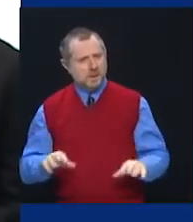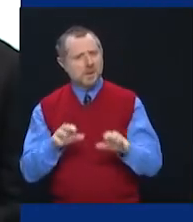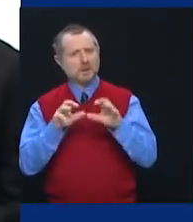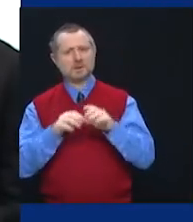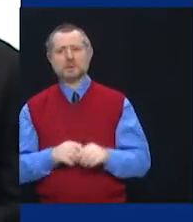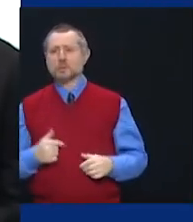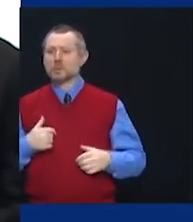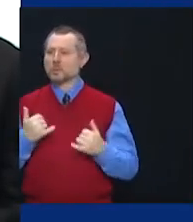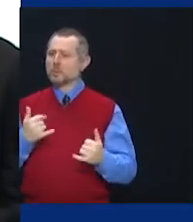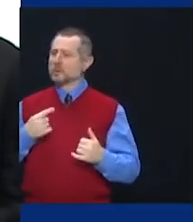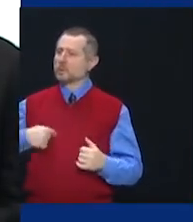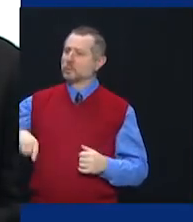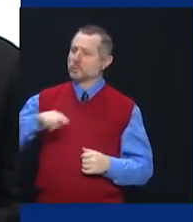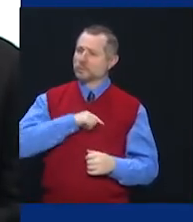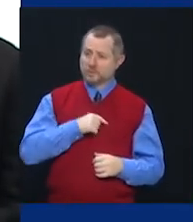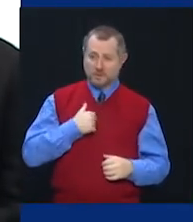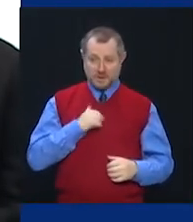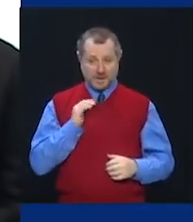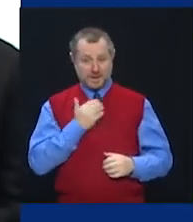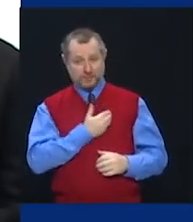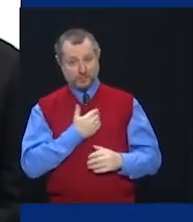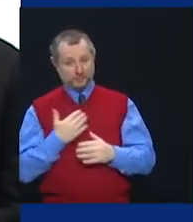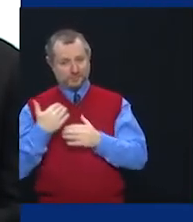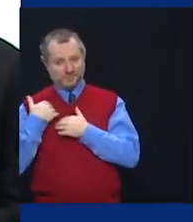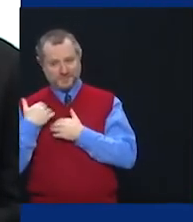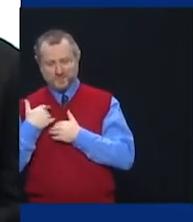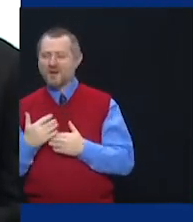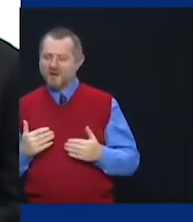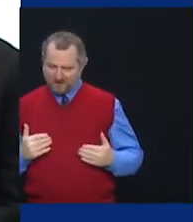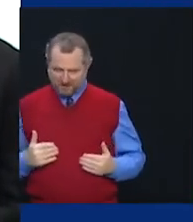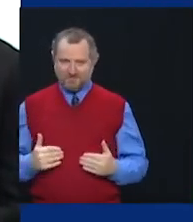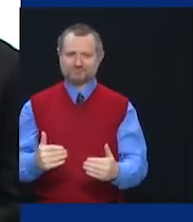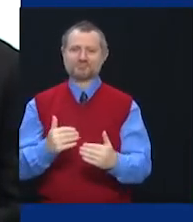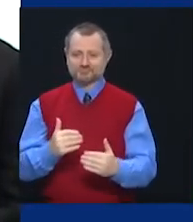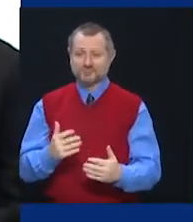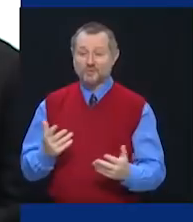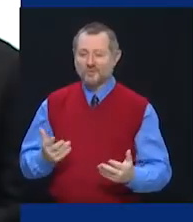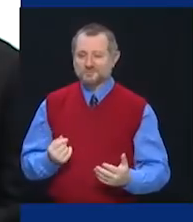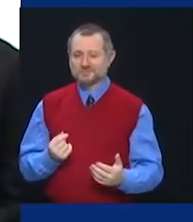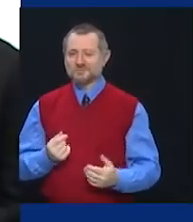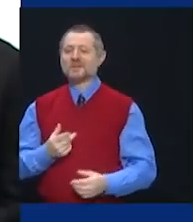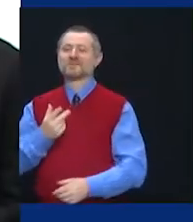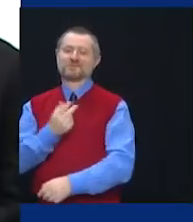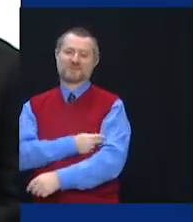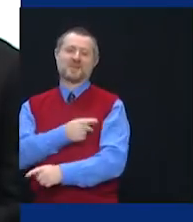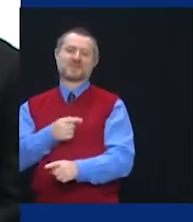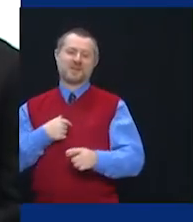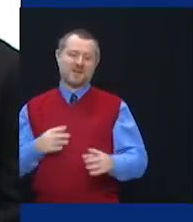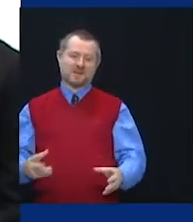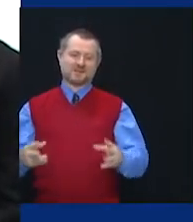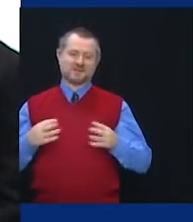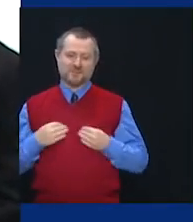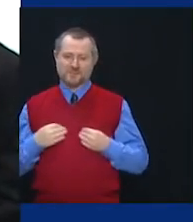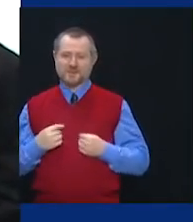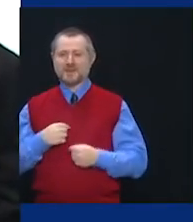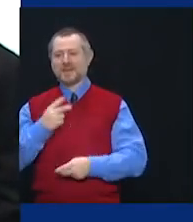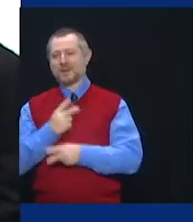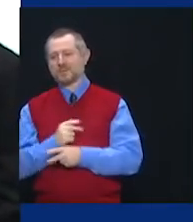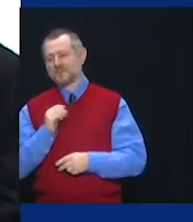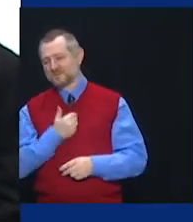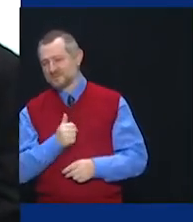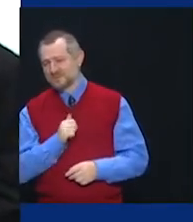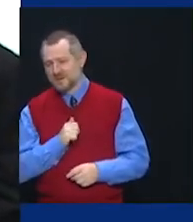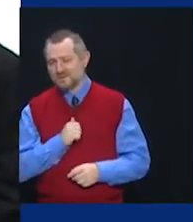must do our part, which means getting vaccinated to keep ourselves, our families, our